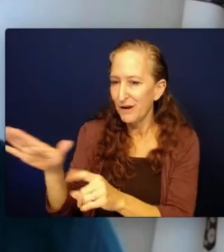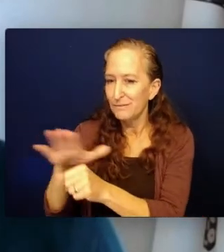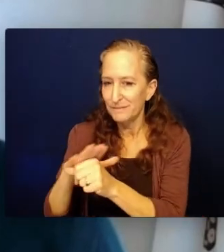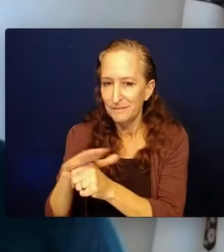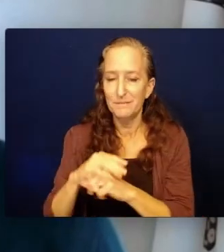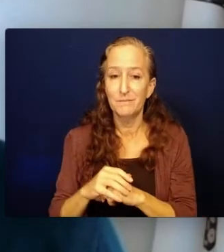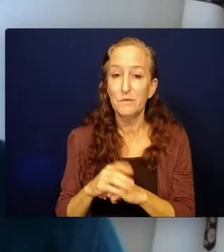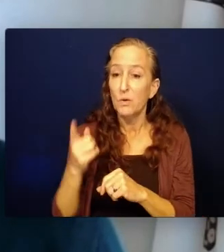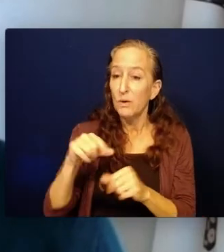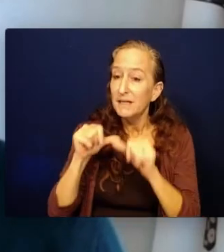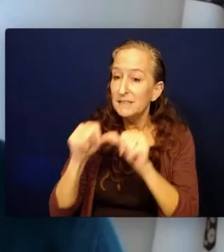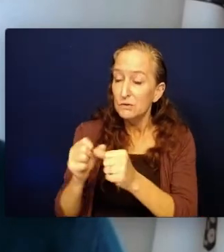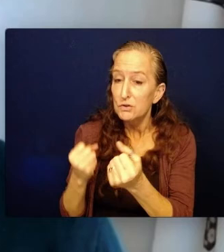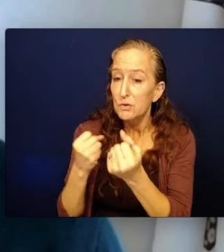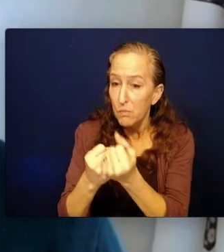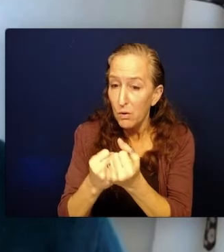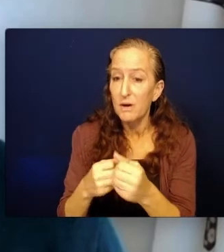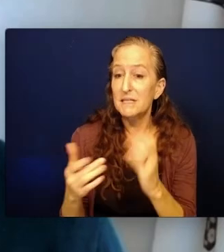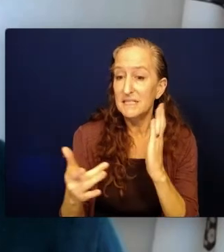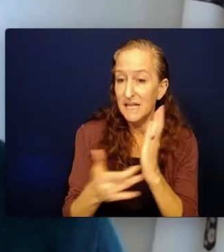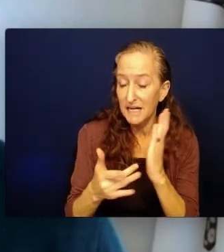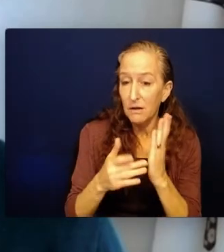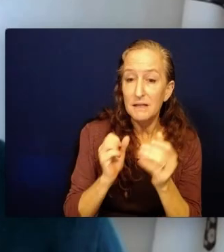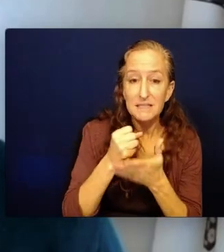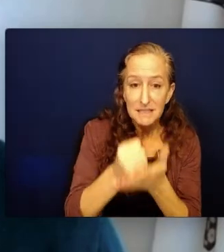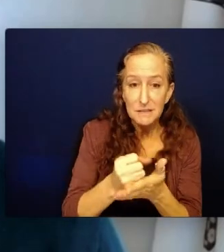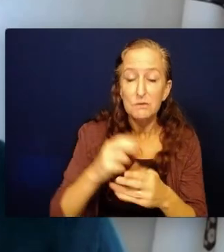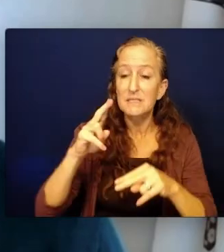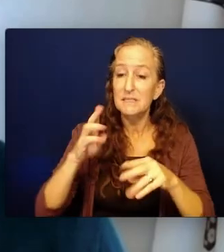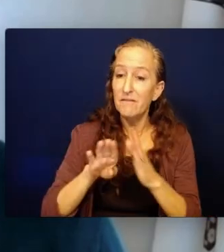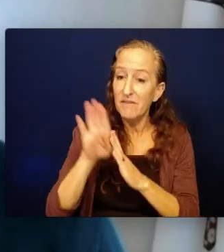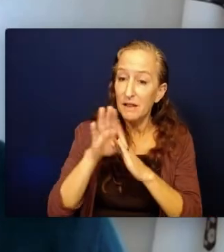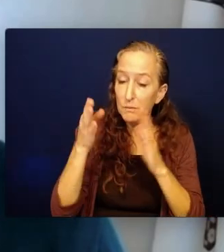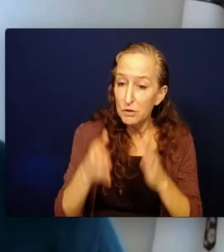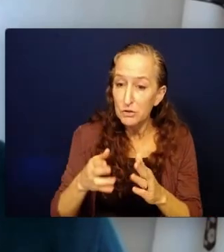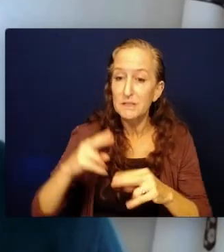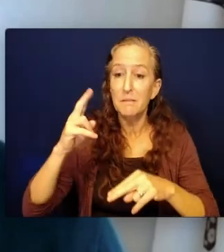by offering technical assistance to developers, architects, builders, and designers